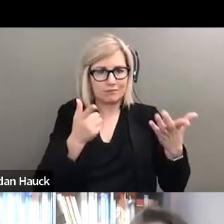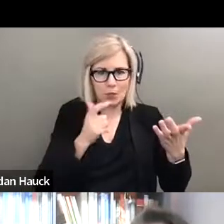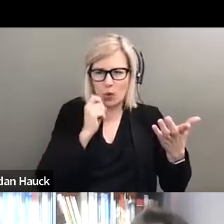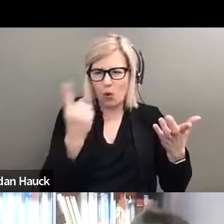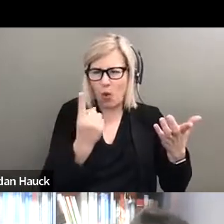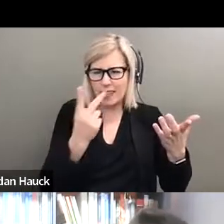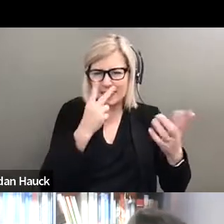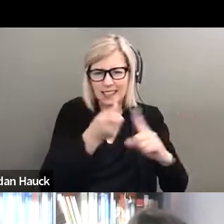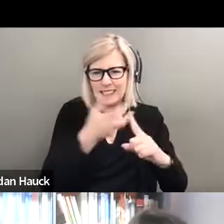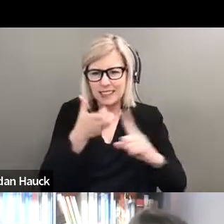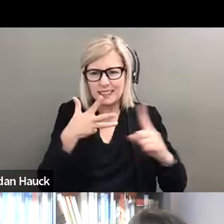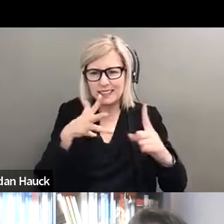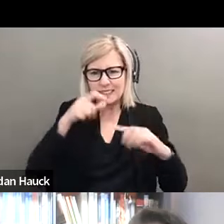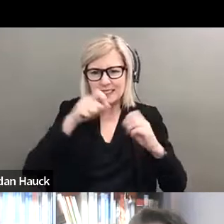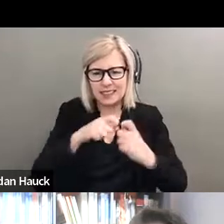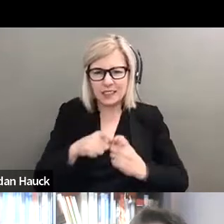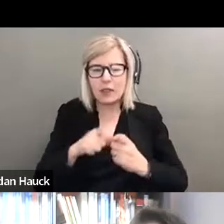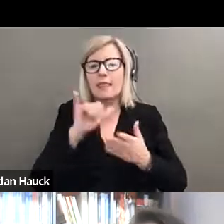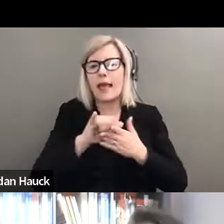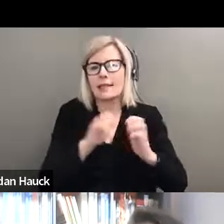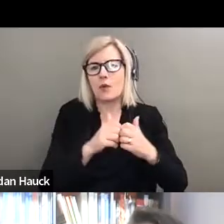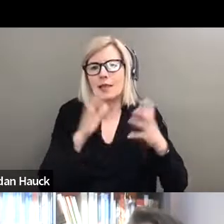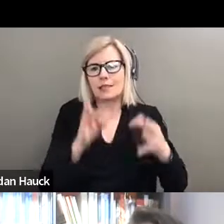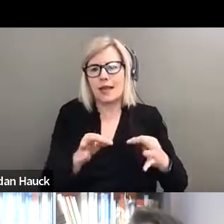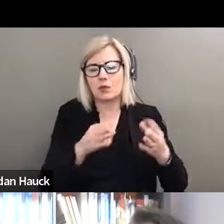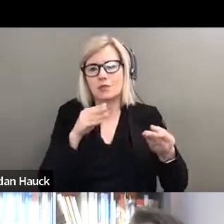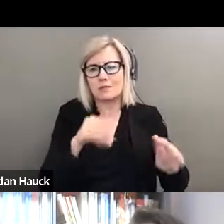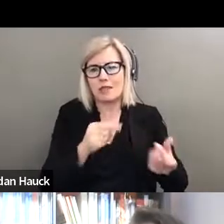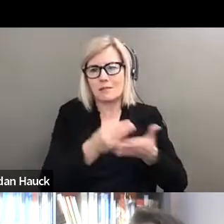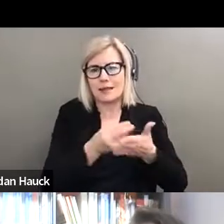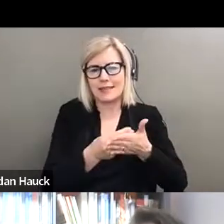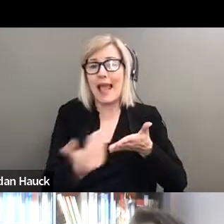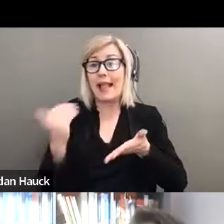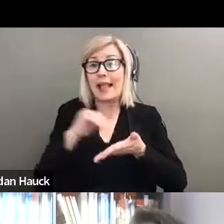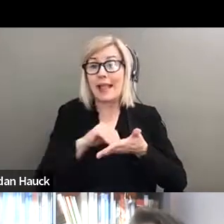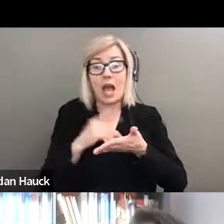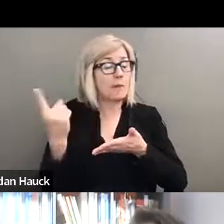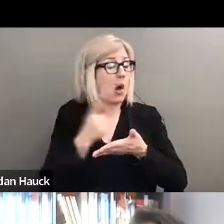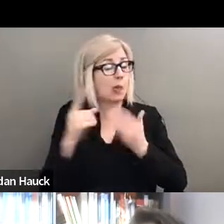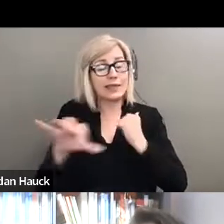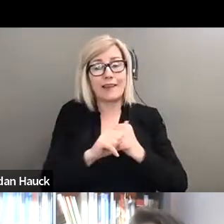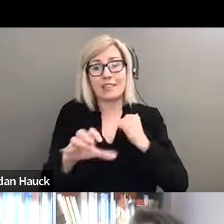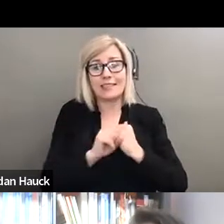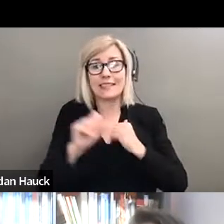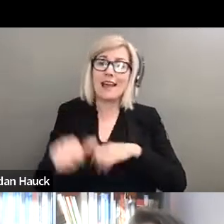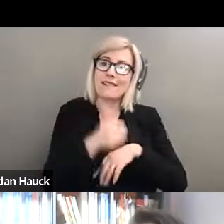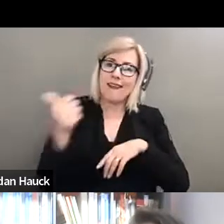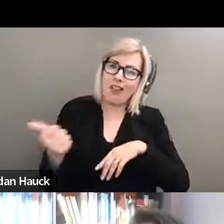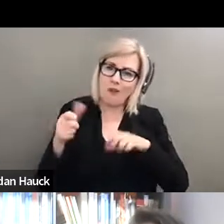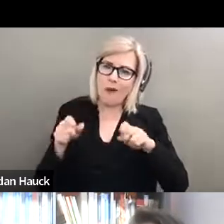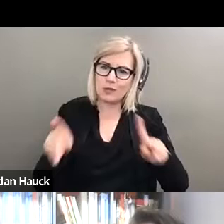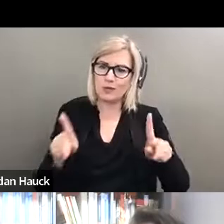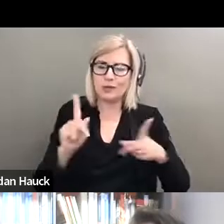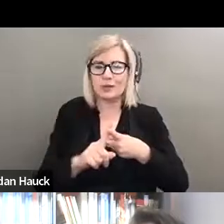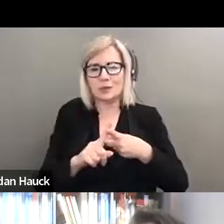where they start to decide how to spend those dollars. And again, another, I'm always shamelessly plugging another opportunity to advocate,